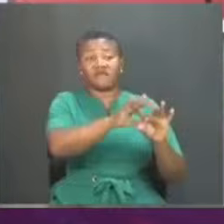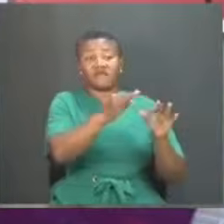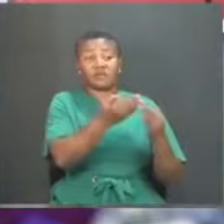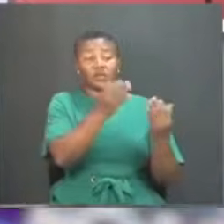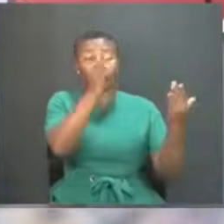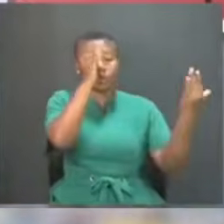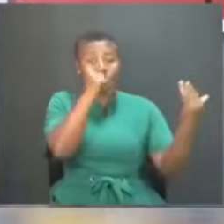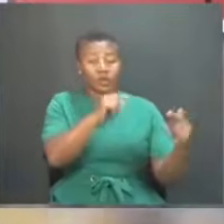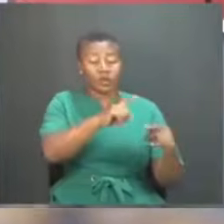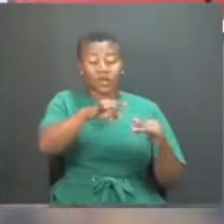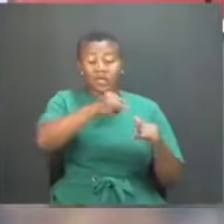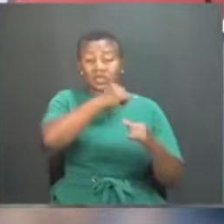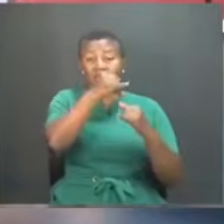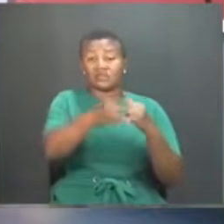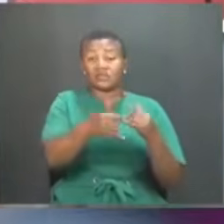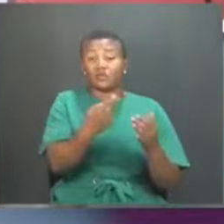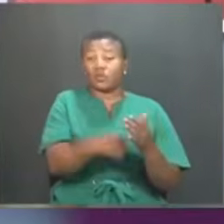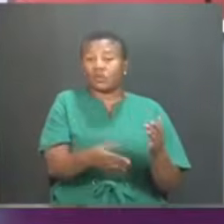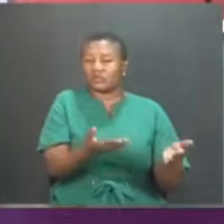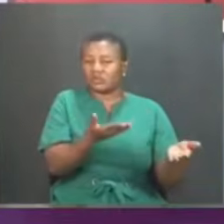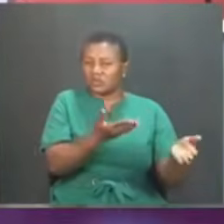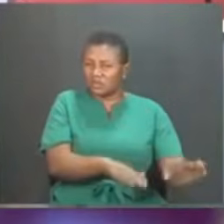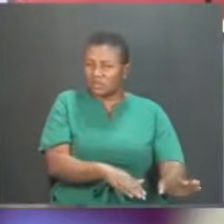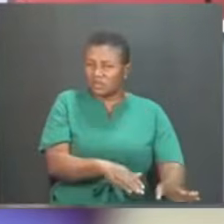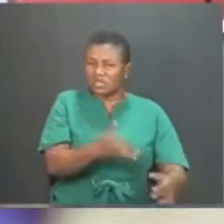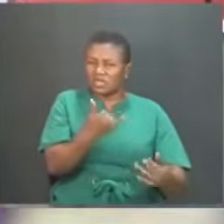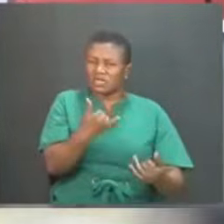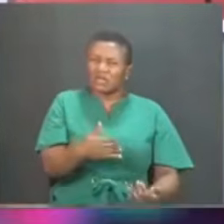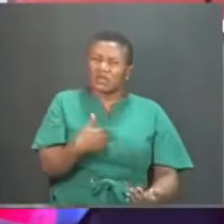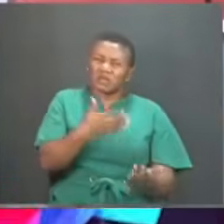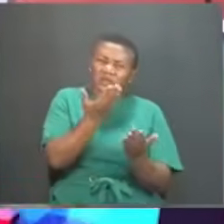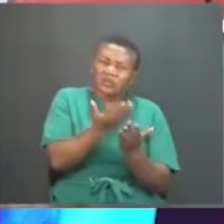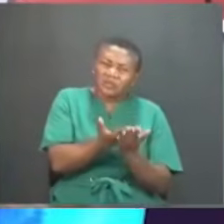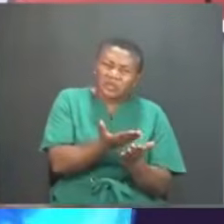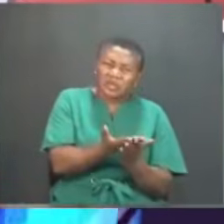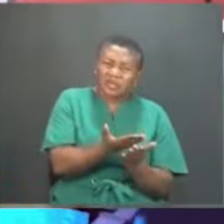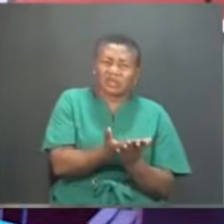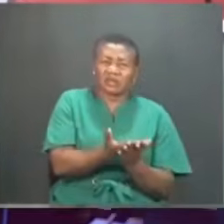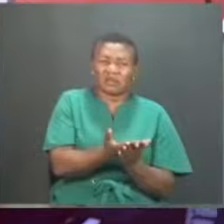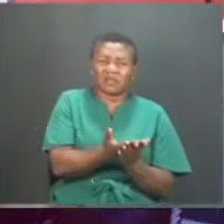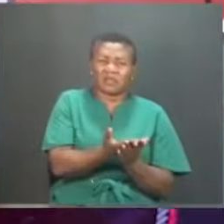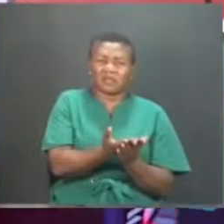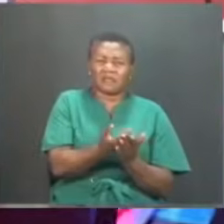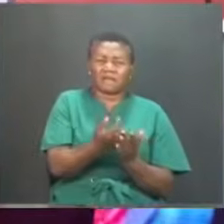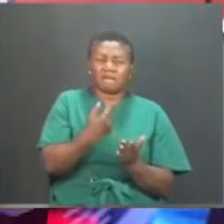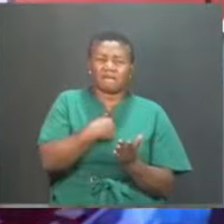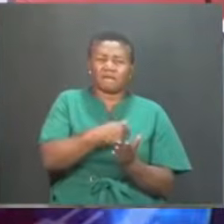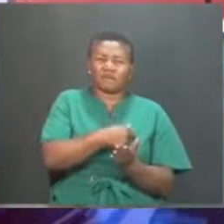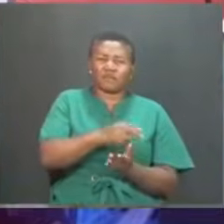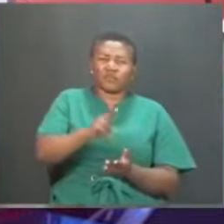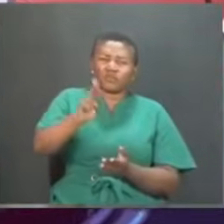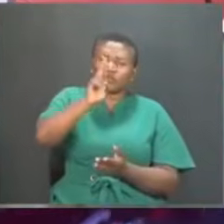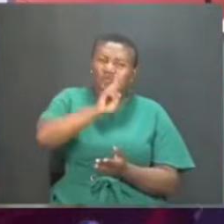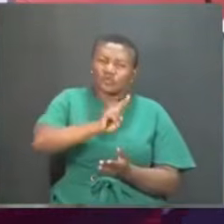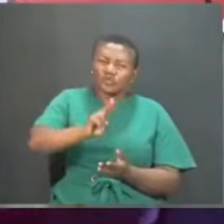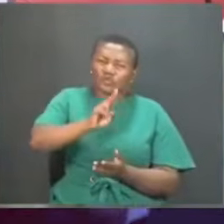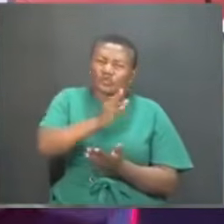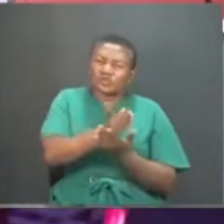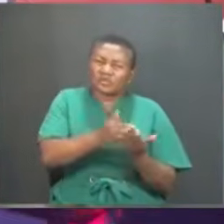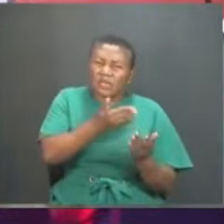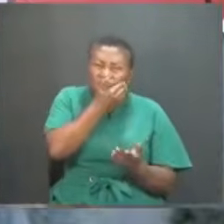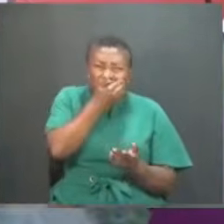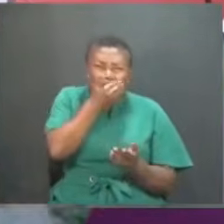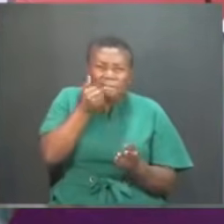Speaker, I will crave and beg that we apply some tactfulness, some